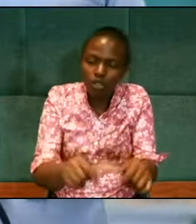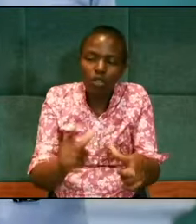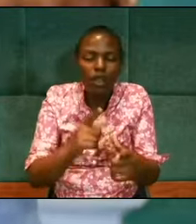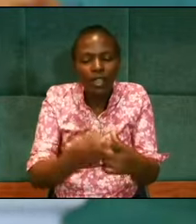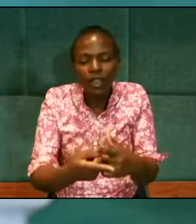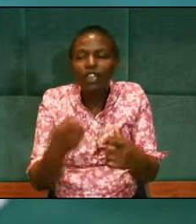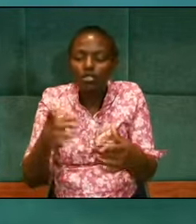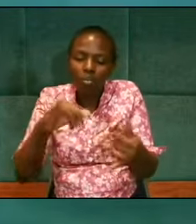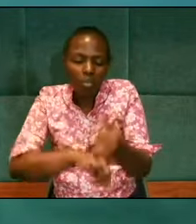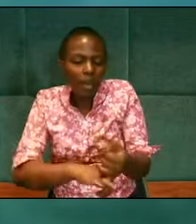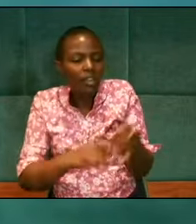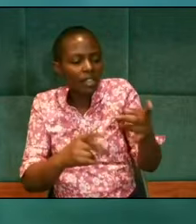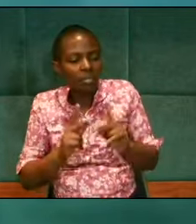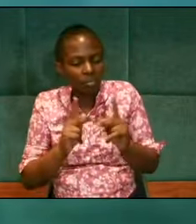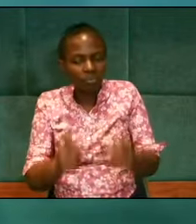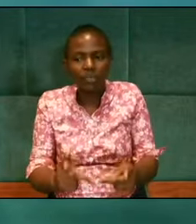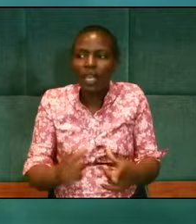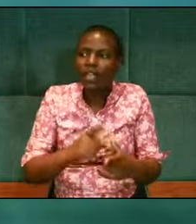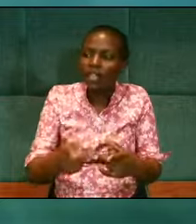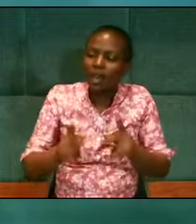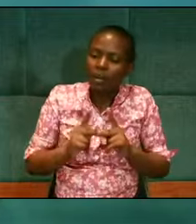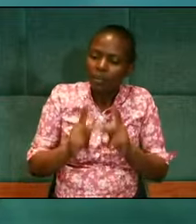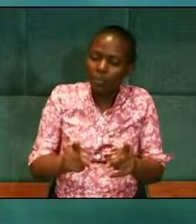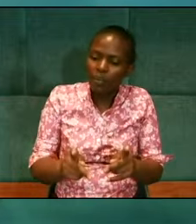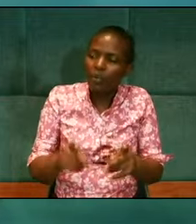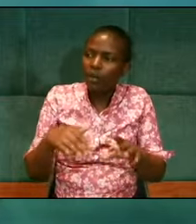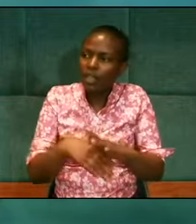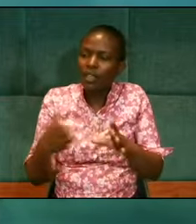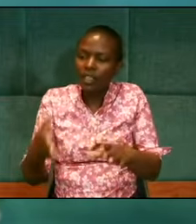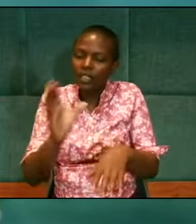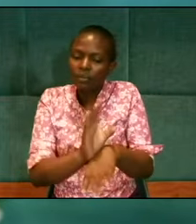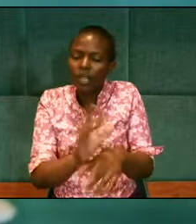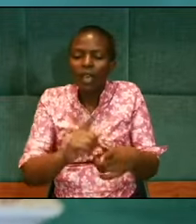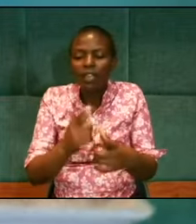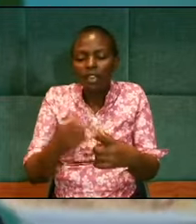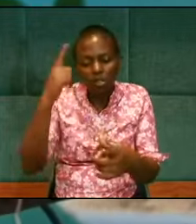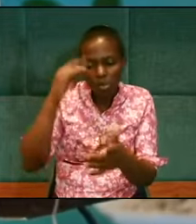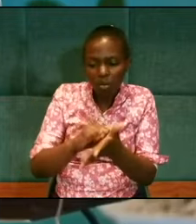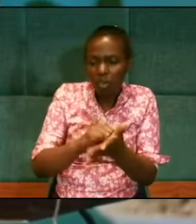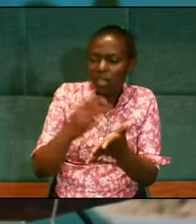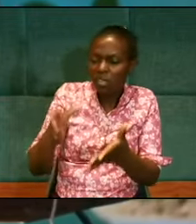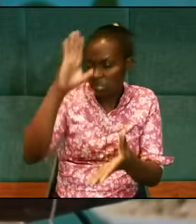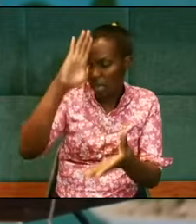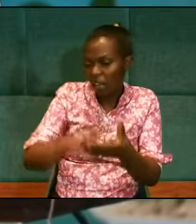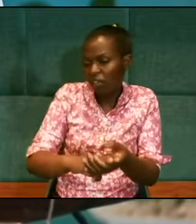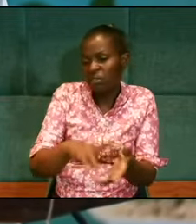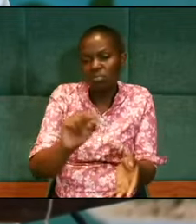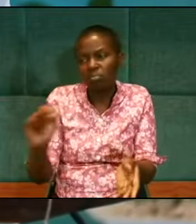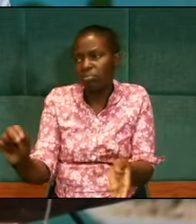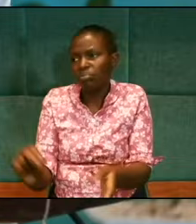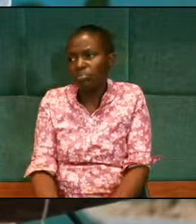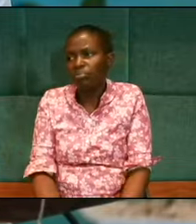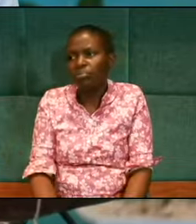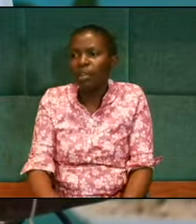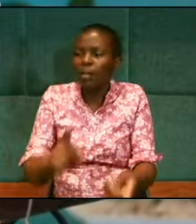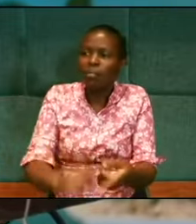mean, there are people in your church who sometimes are worse than the believers, unbelievers. But